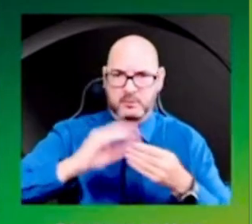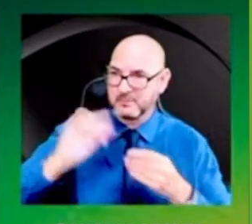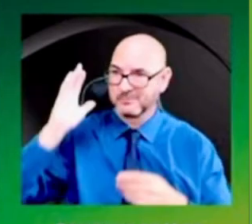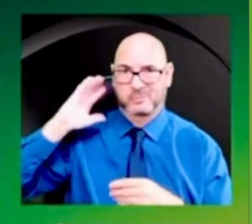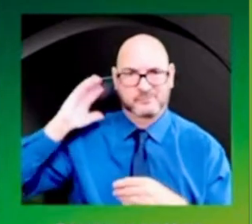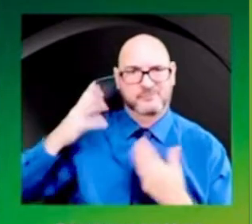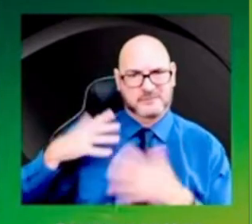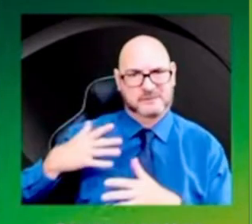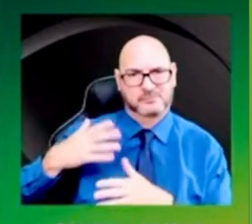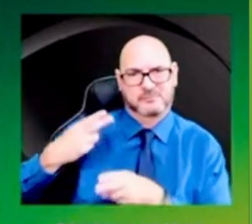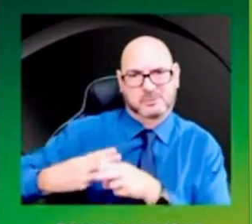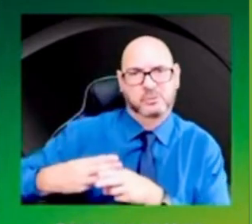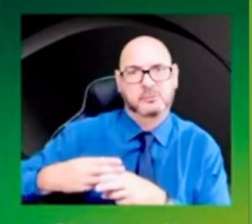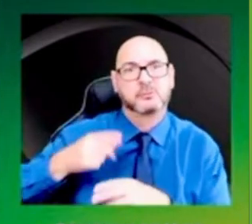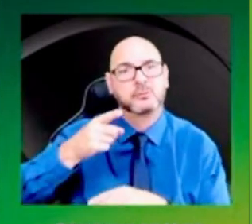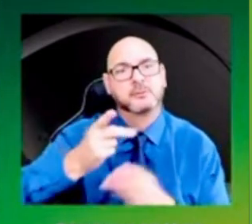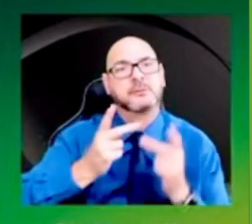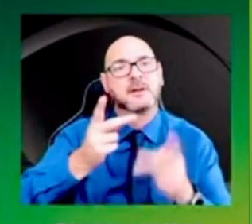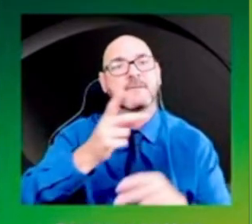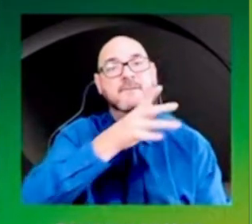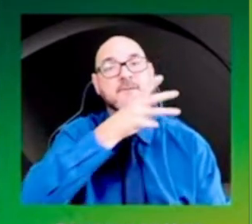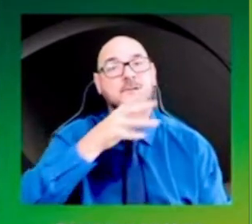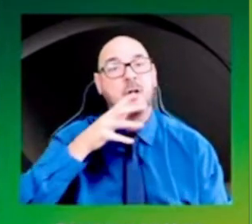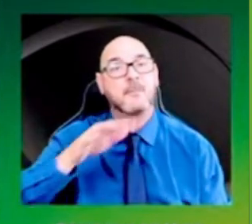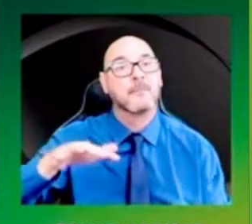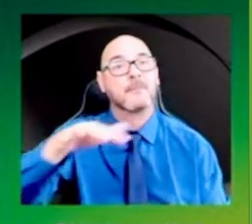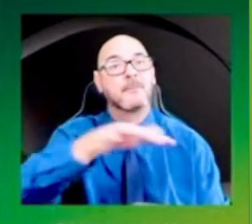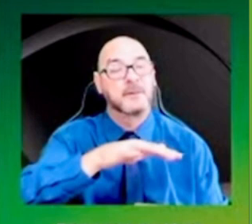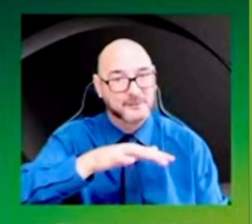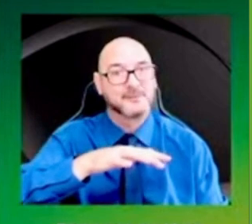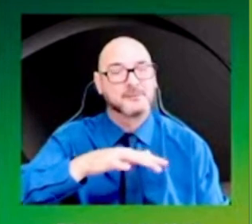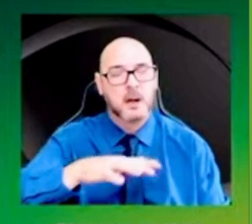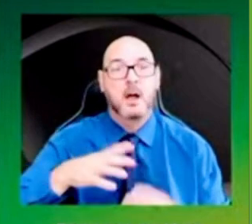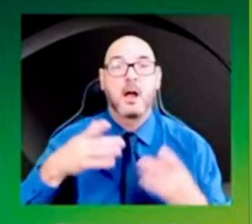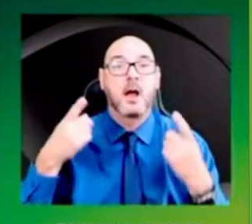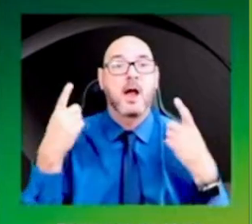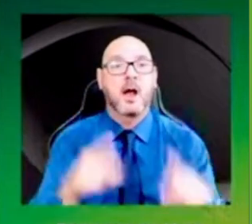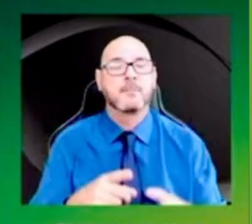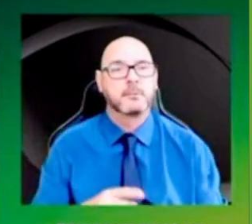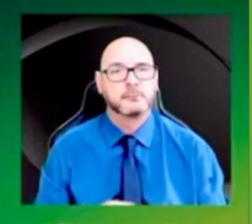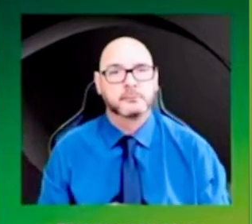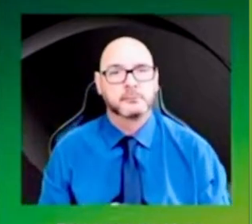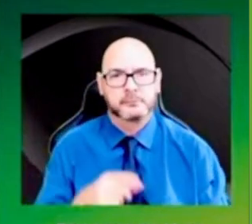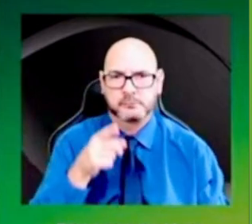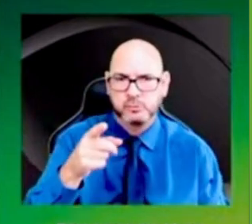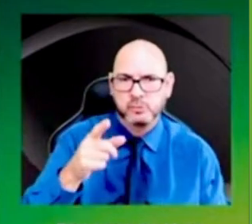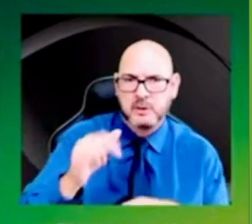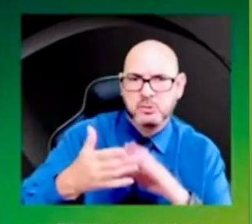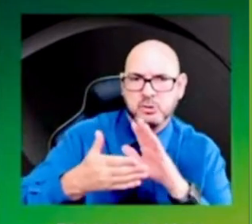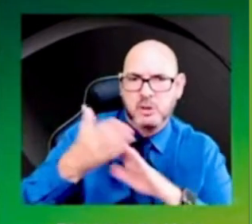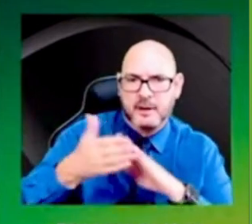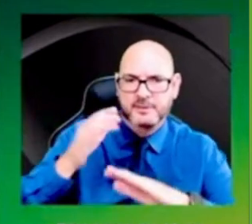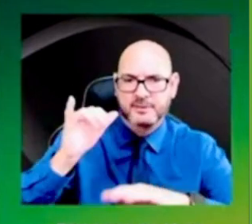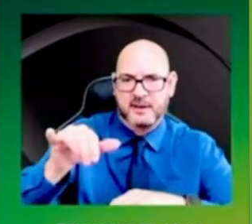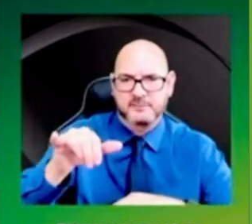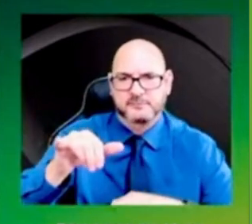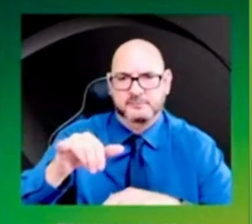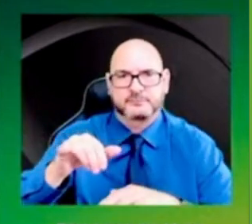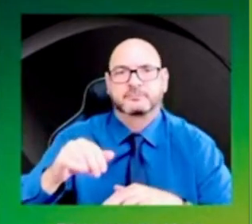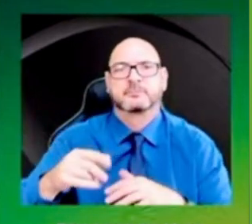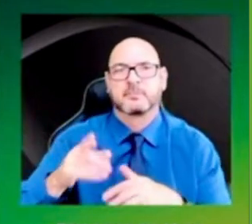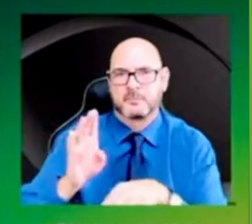a farm, and the fellow who runs the operation showed me an app on his